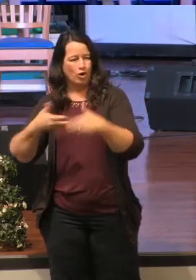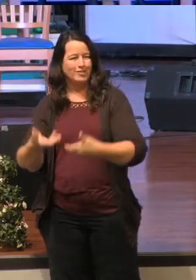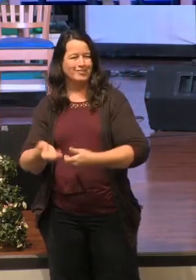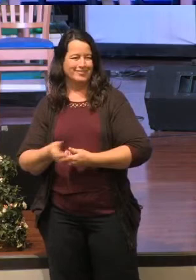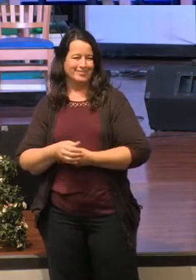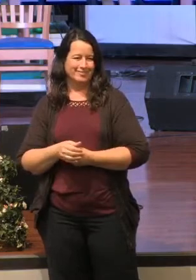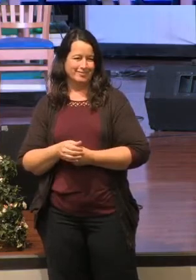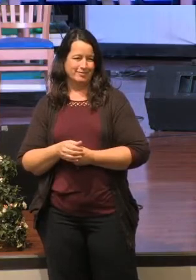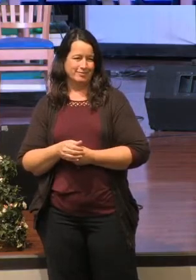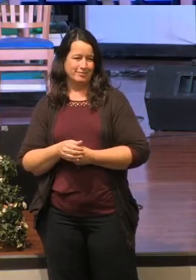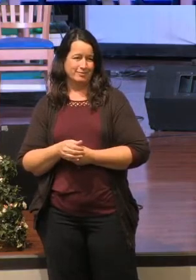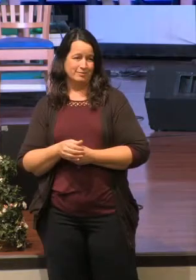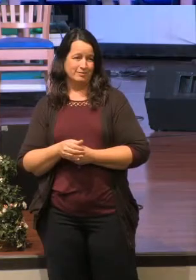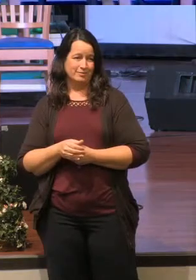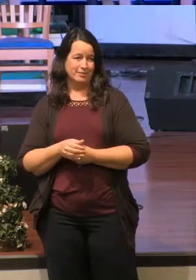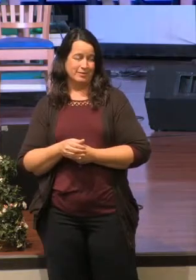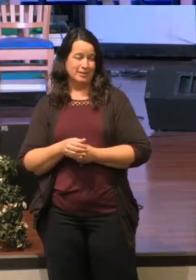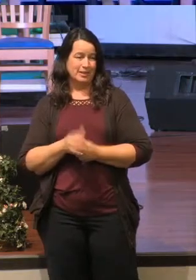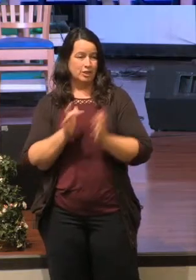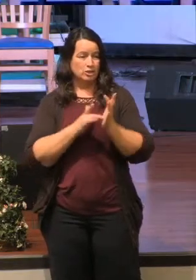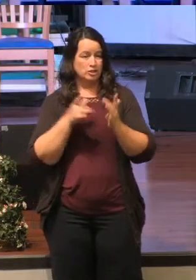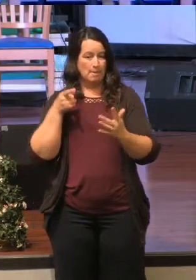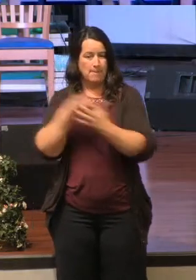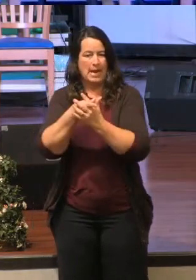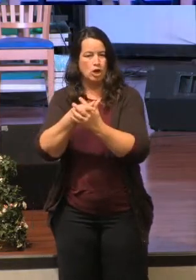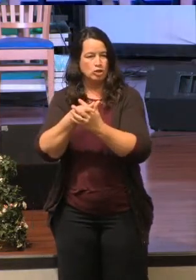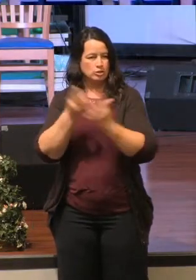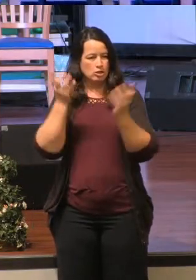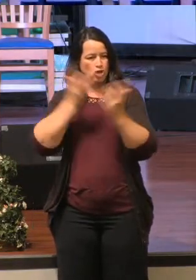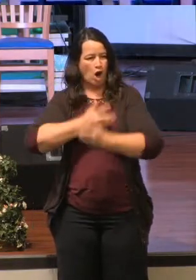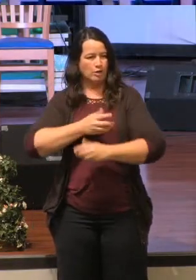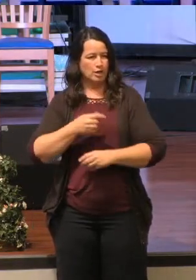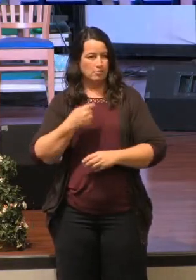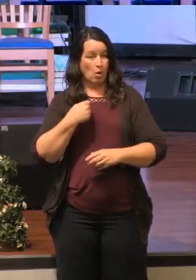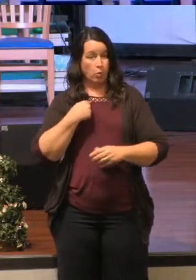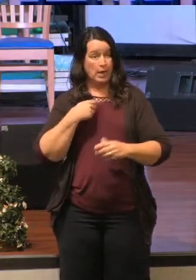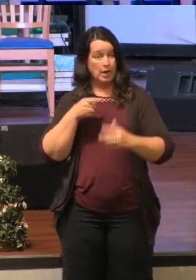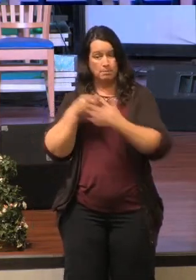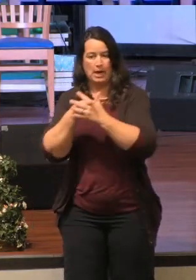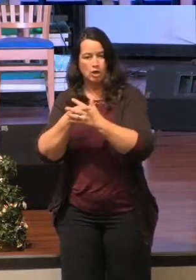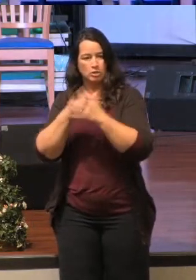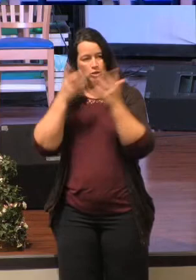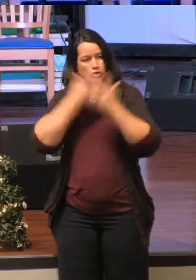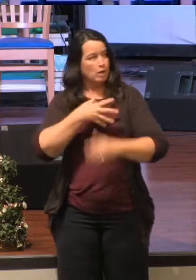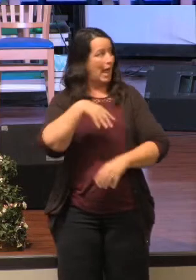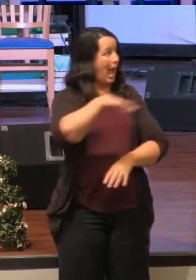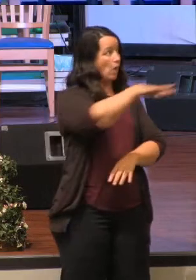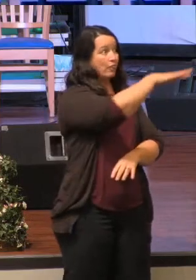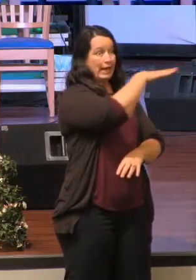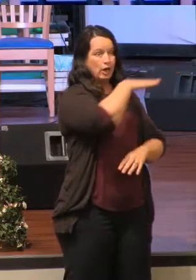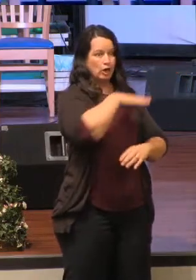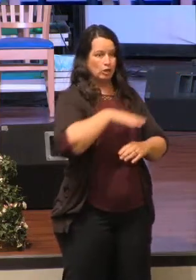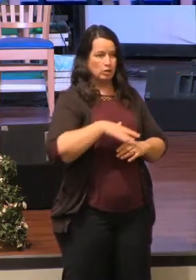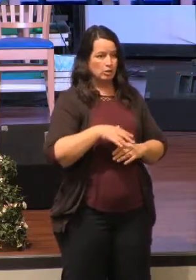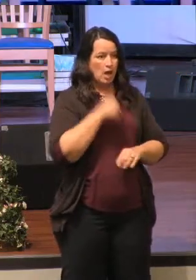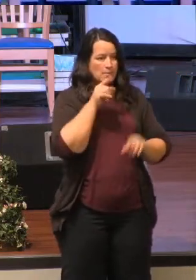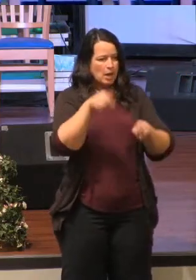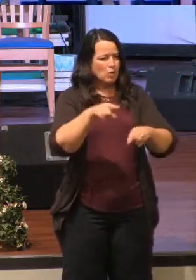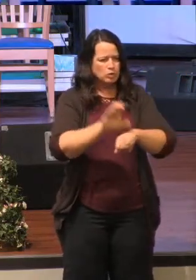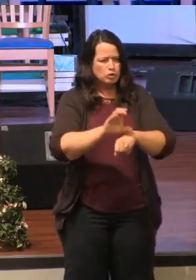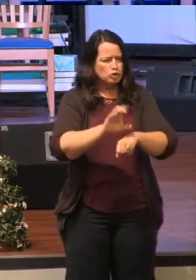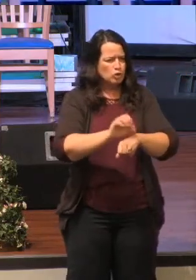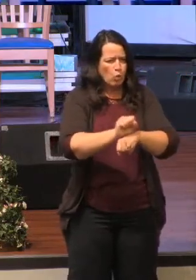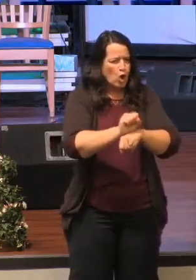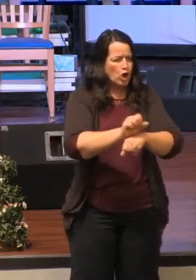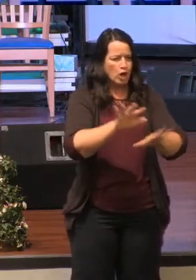even as Christ in the incarnation pierced the darkness, we go out of the darkness to pierce that darkness out there. I'm not going to your work center. I'm not going to be